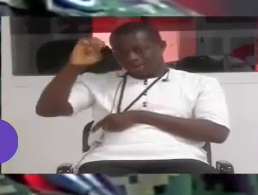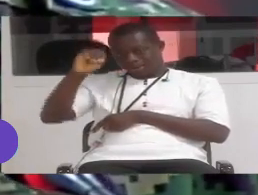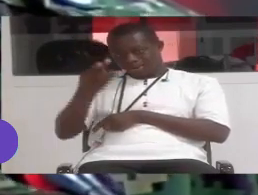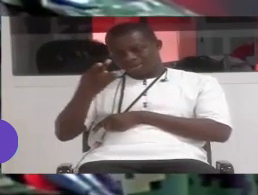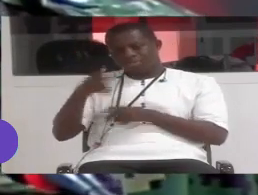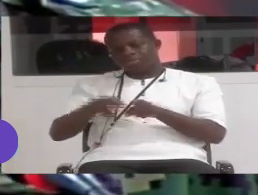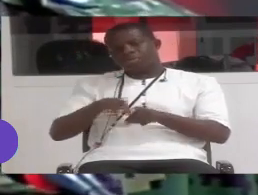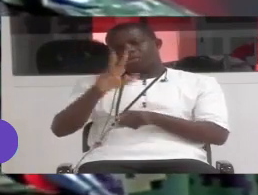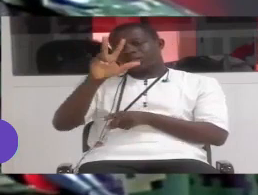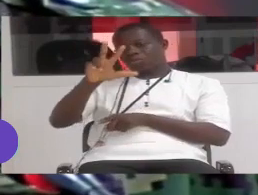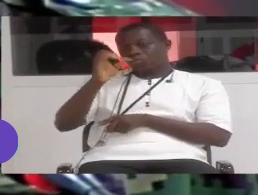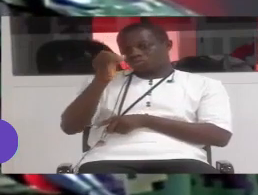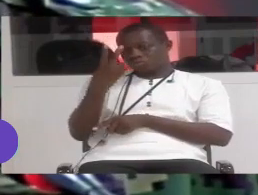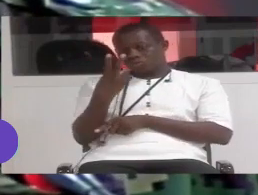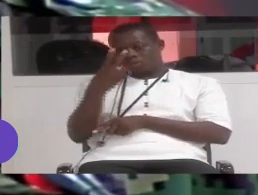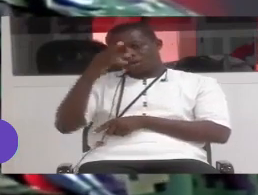WO2 Passane